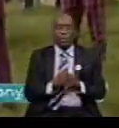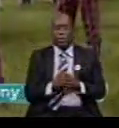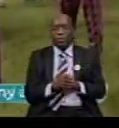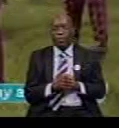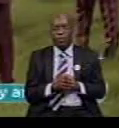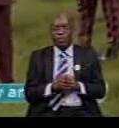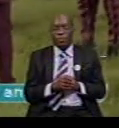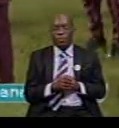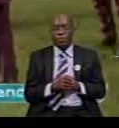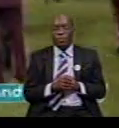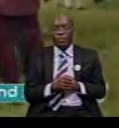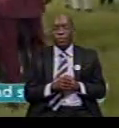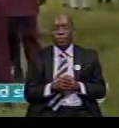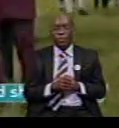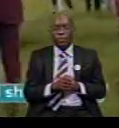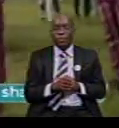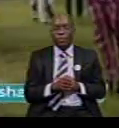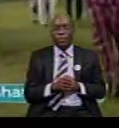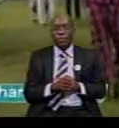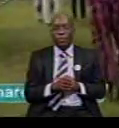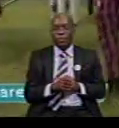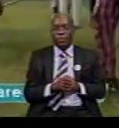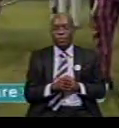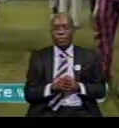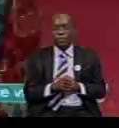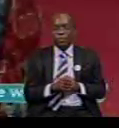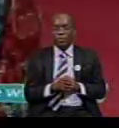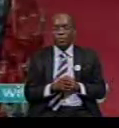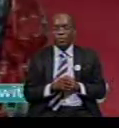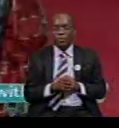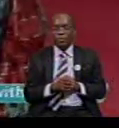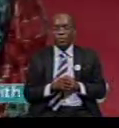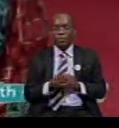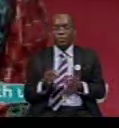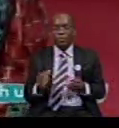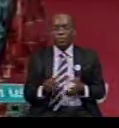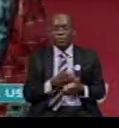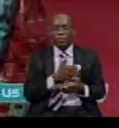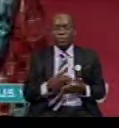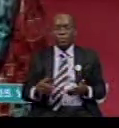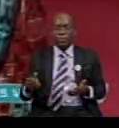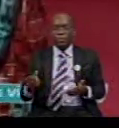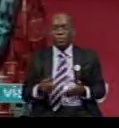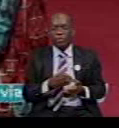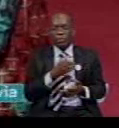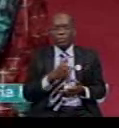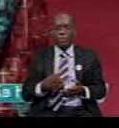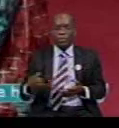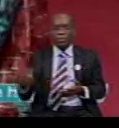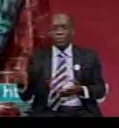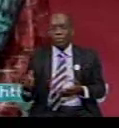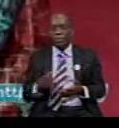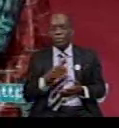Bend down, if need be. Raise up the two hands.